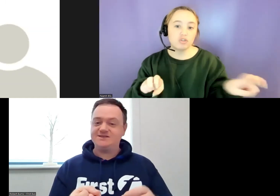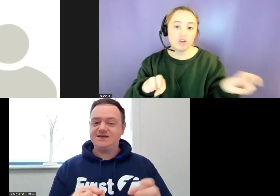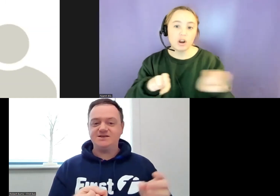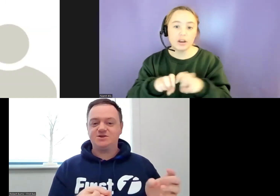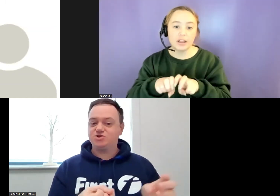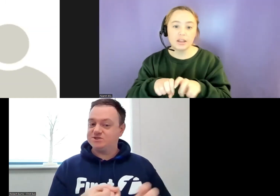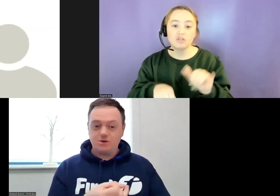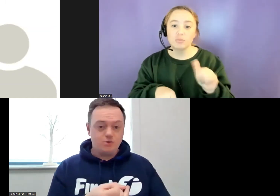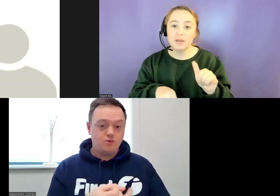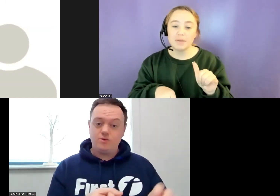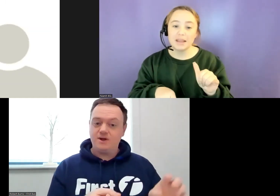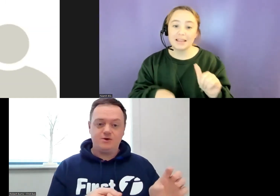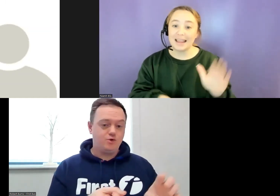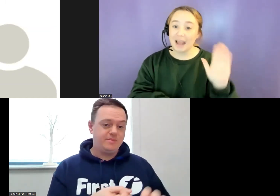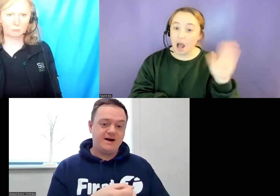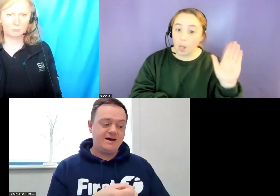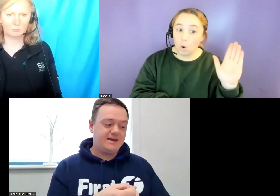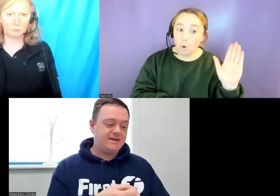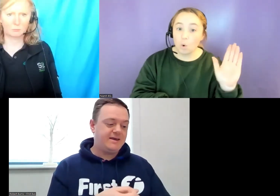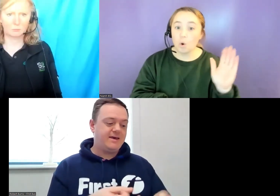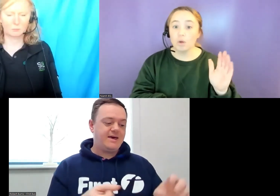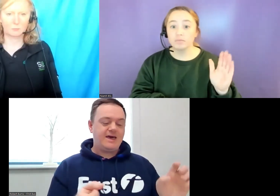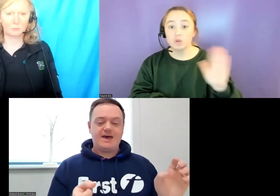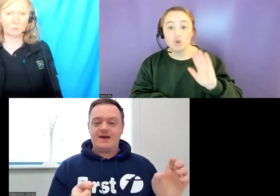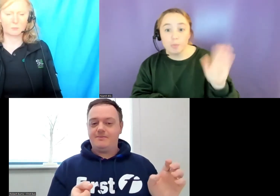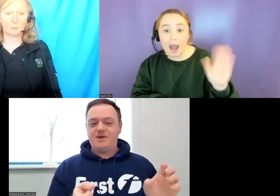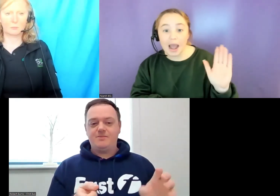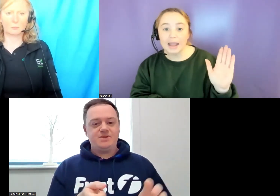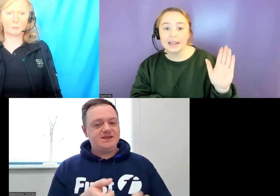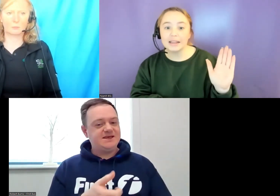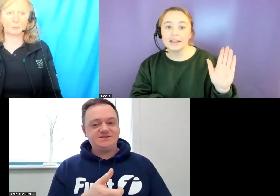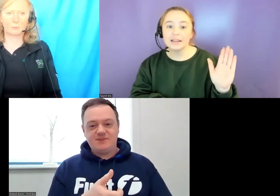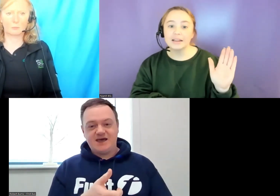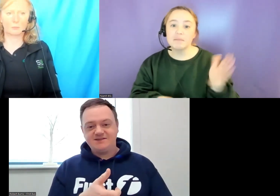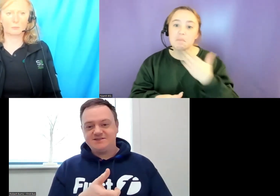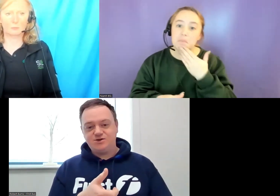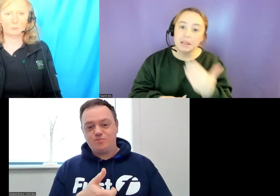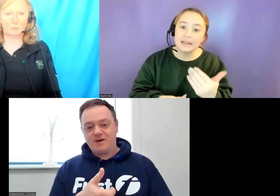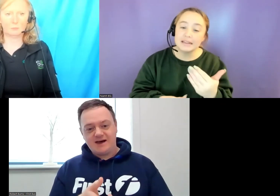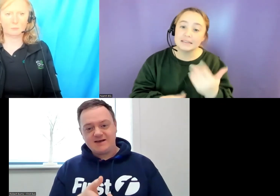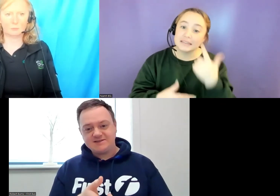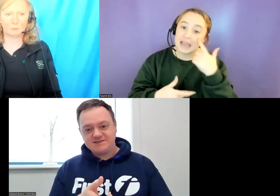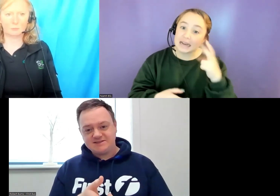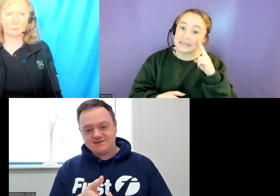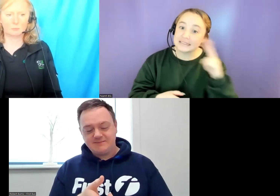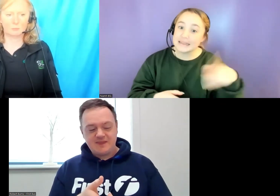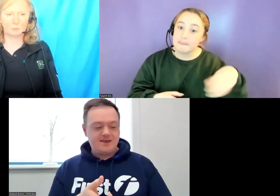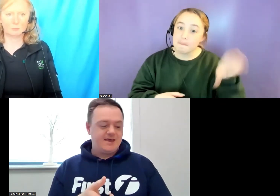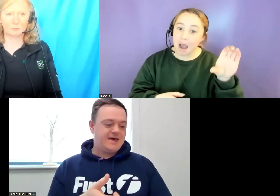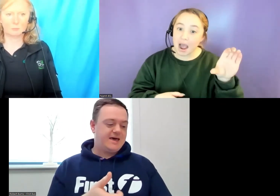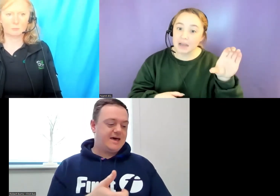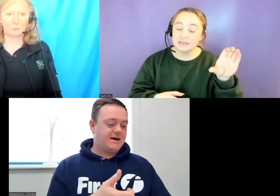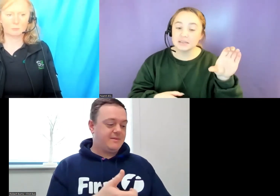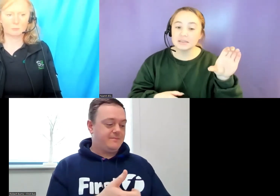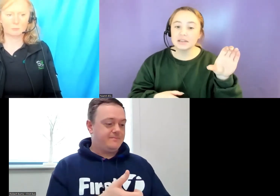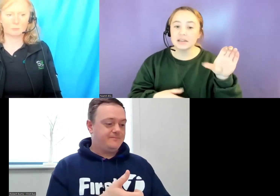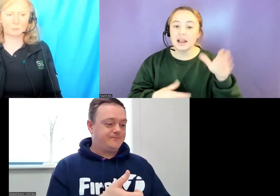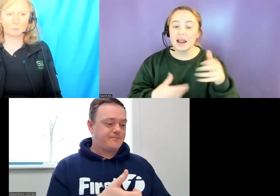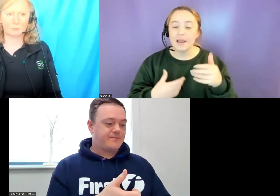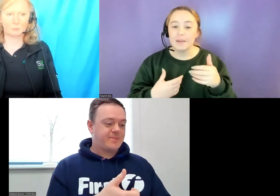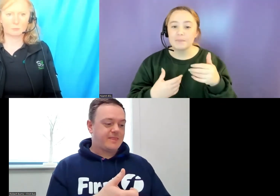simple greetings such as hello, goodbye, please may I see your pass,